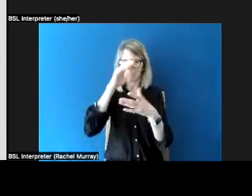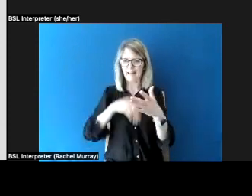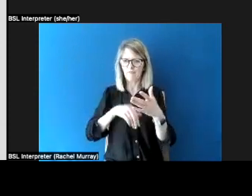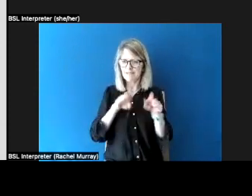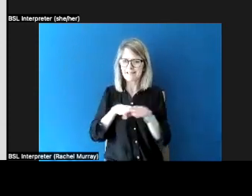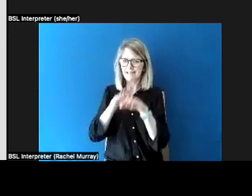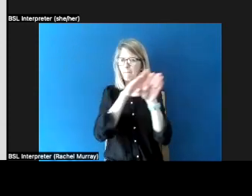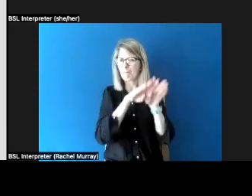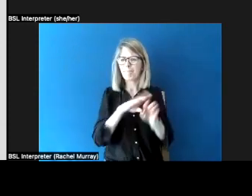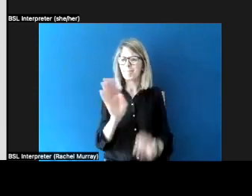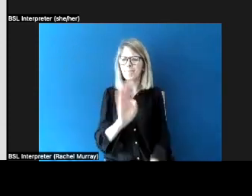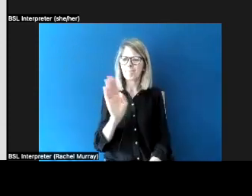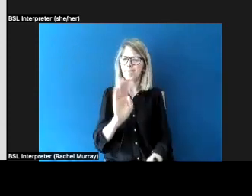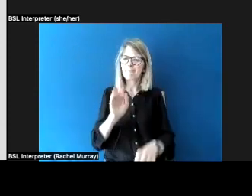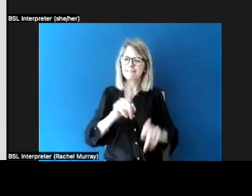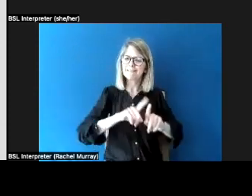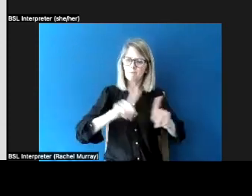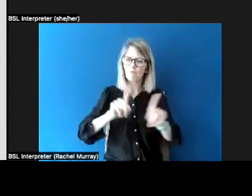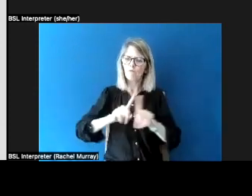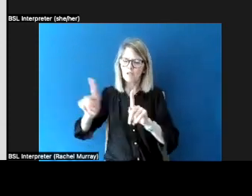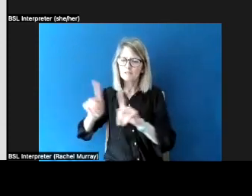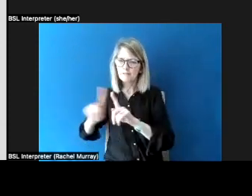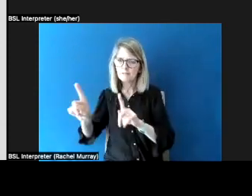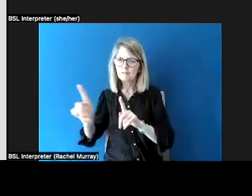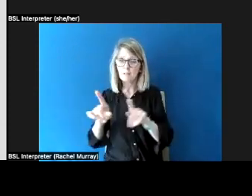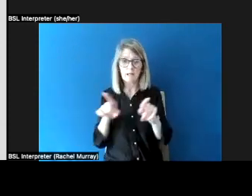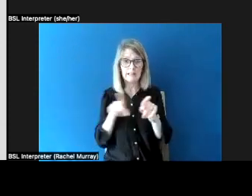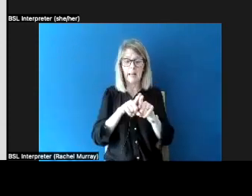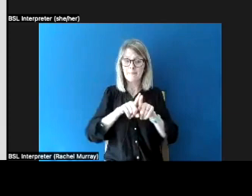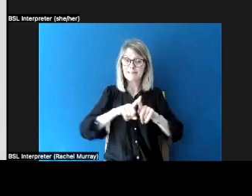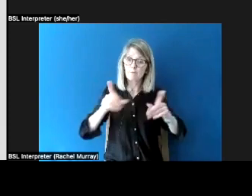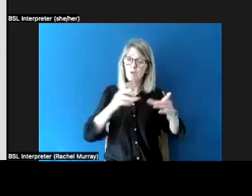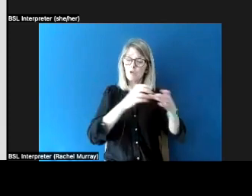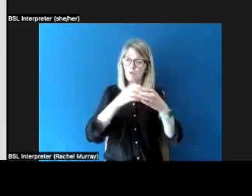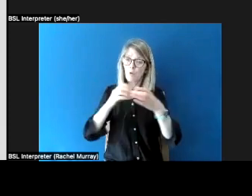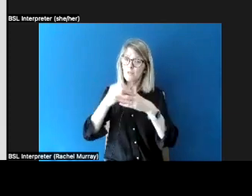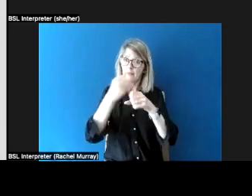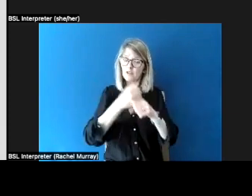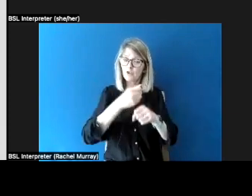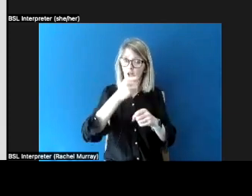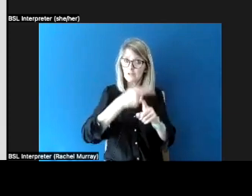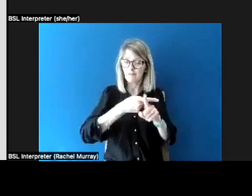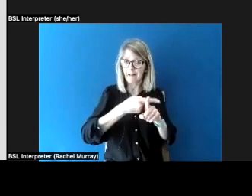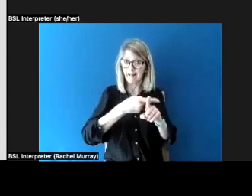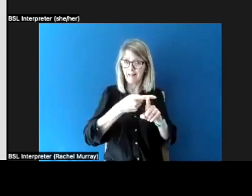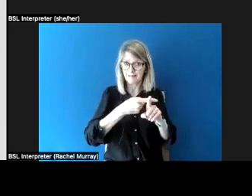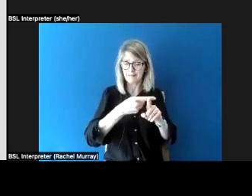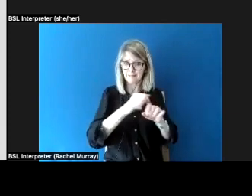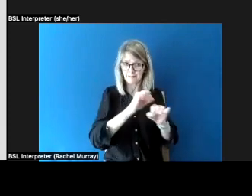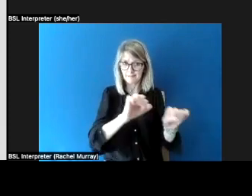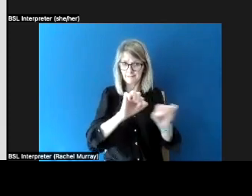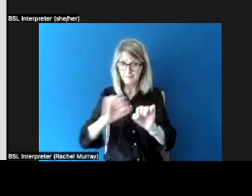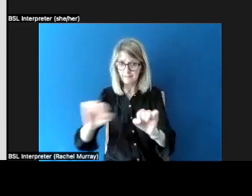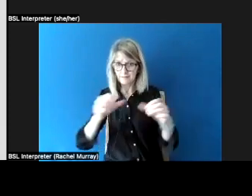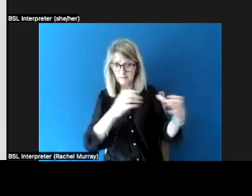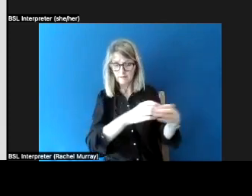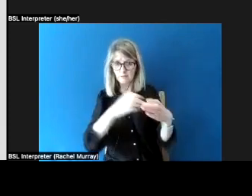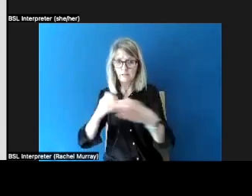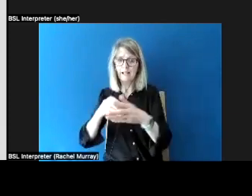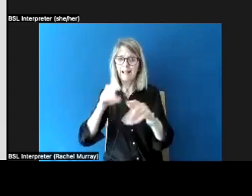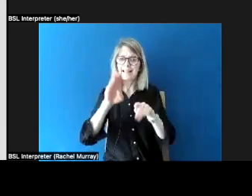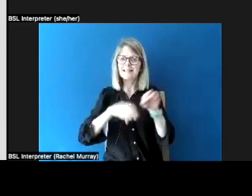as different groups within Church of England was operating, the similar manifestations